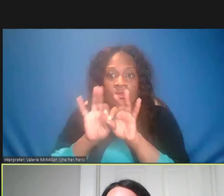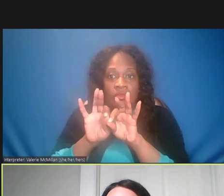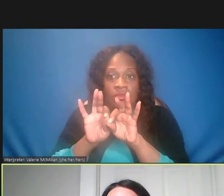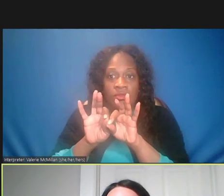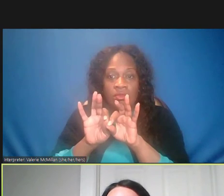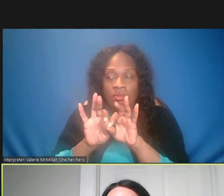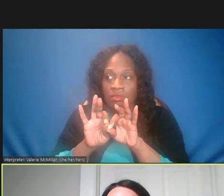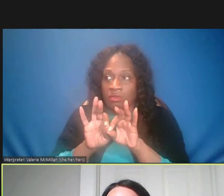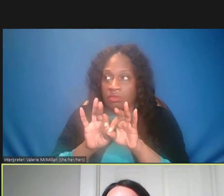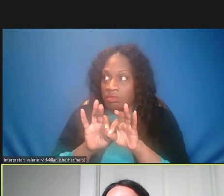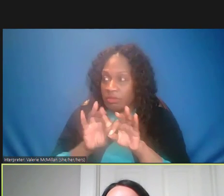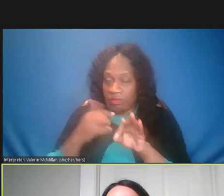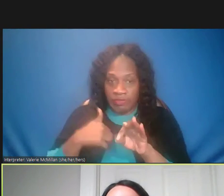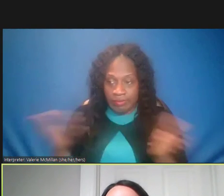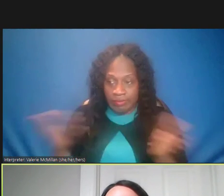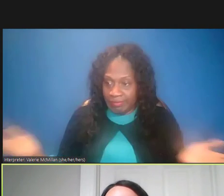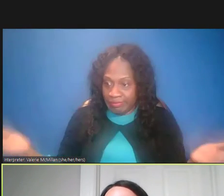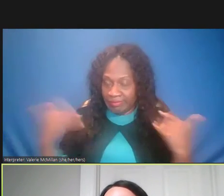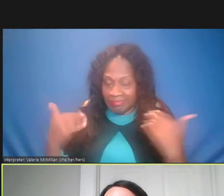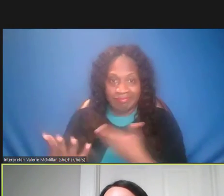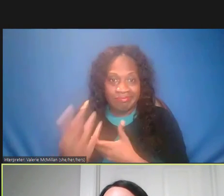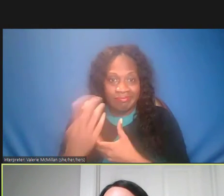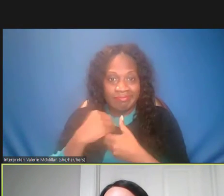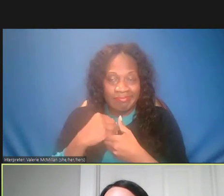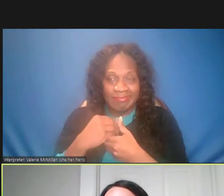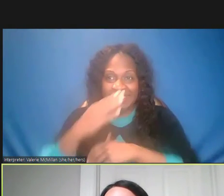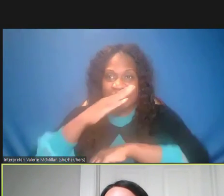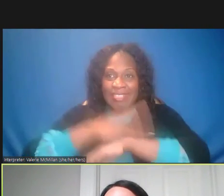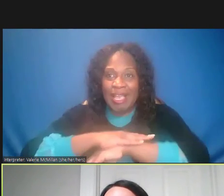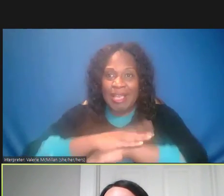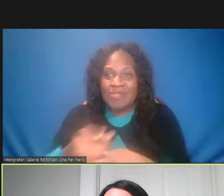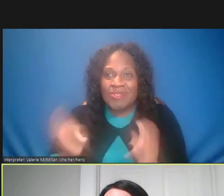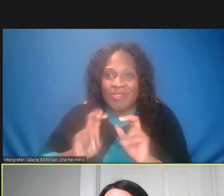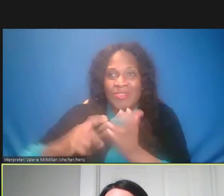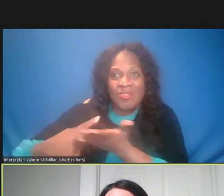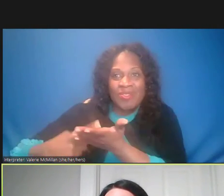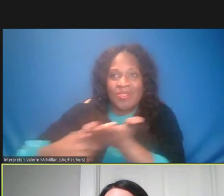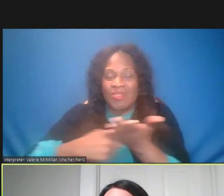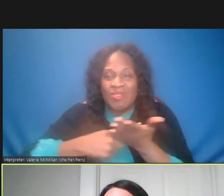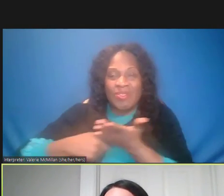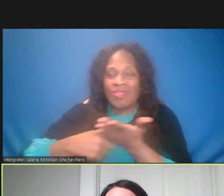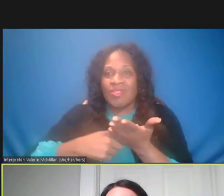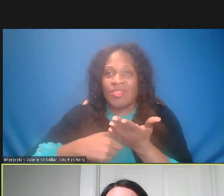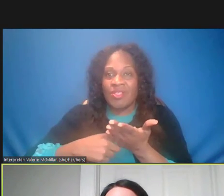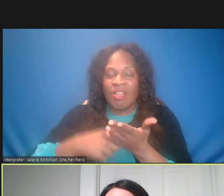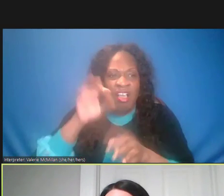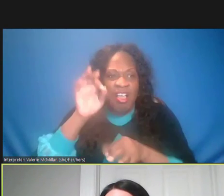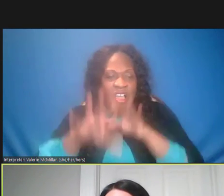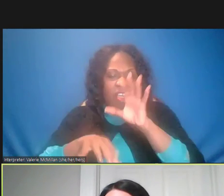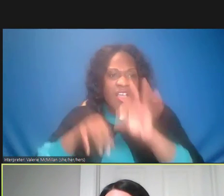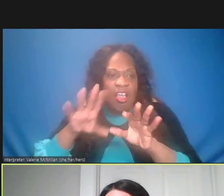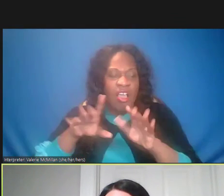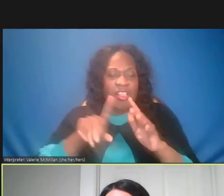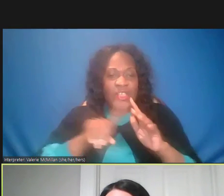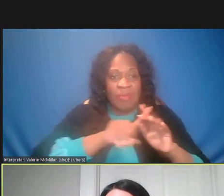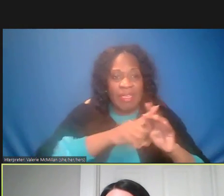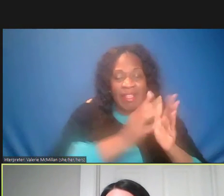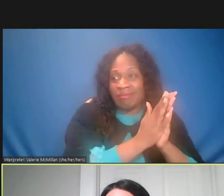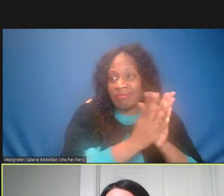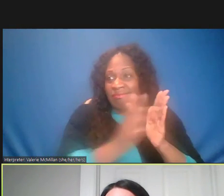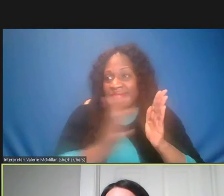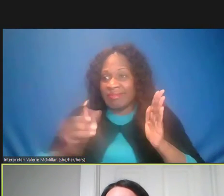a seat for us at the table, and we can ensure you're thinking communication access from start to finish in your